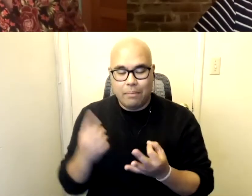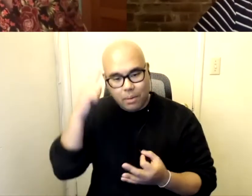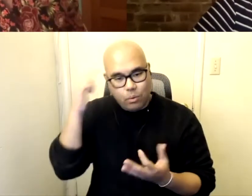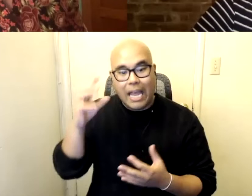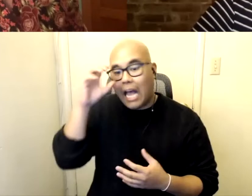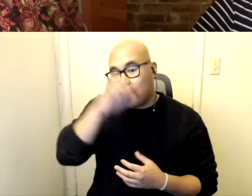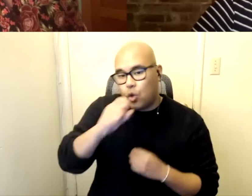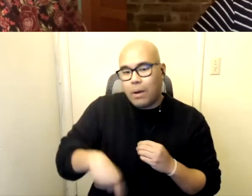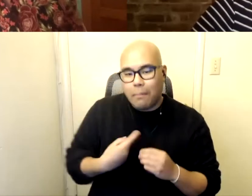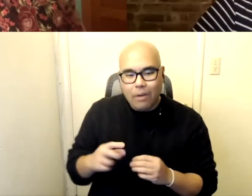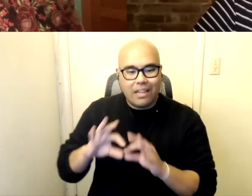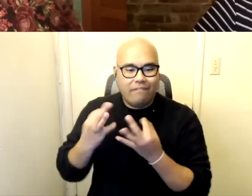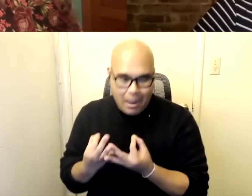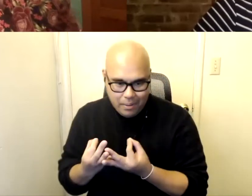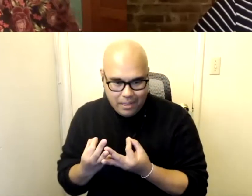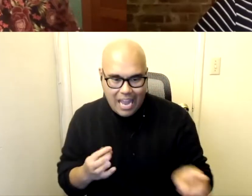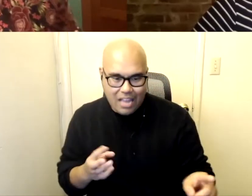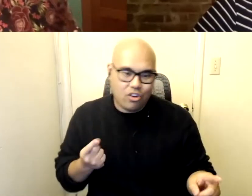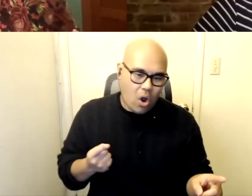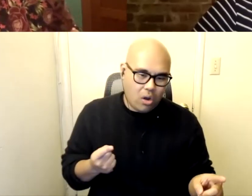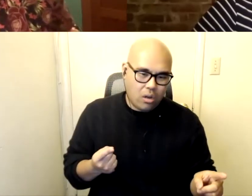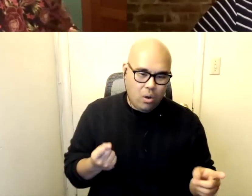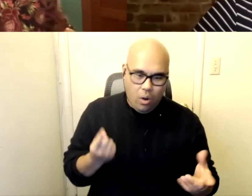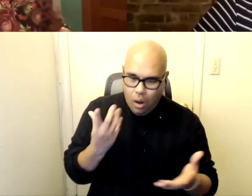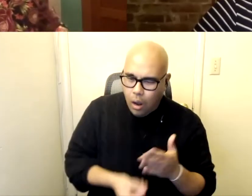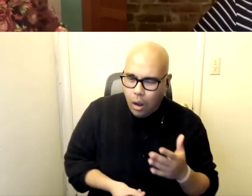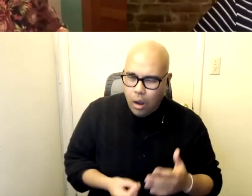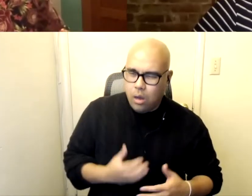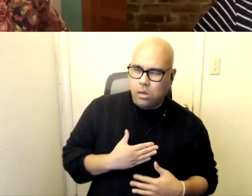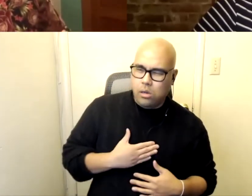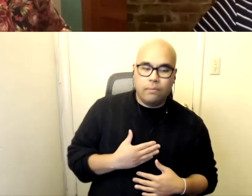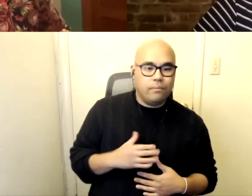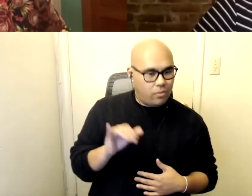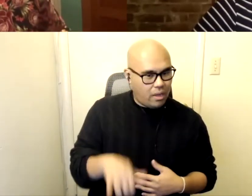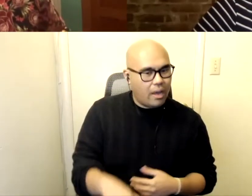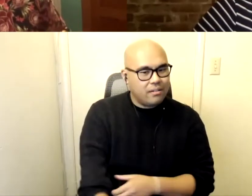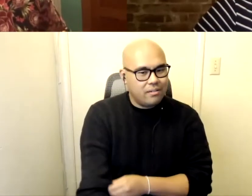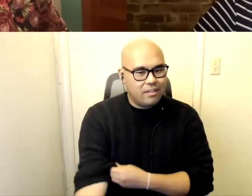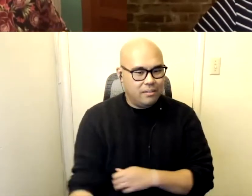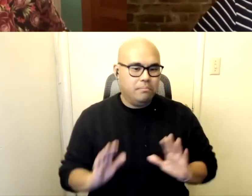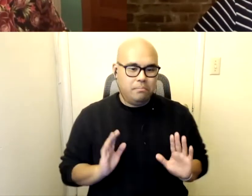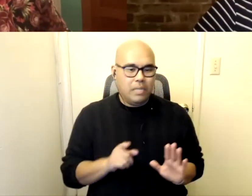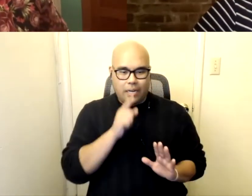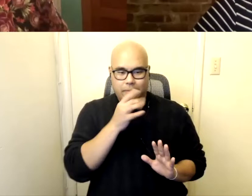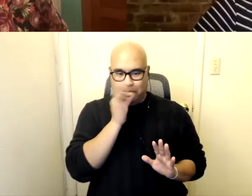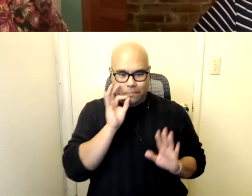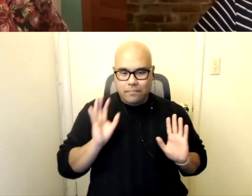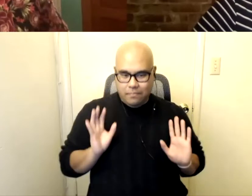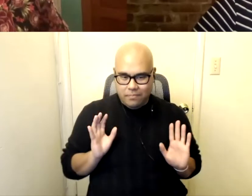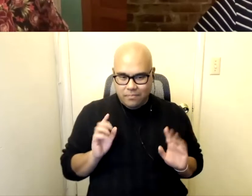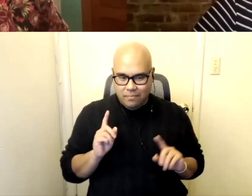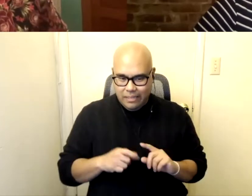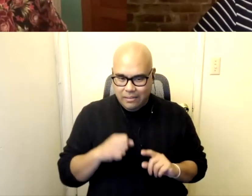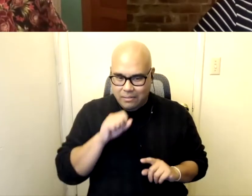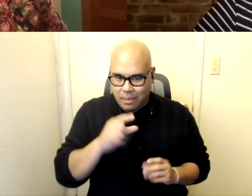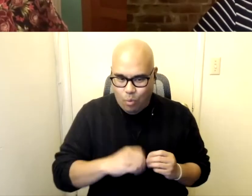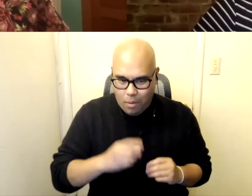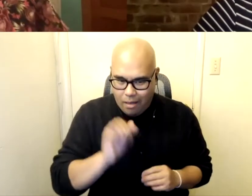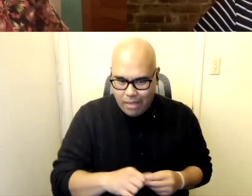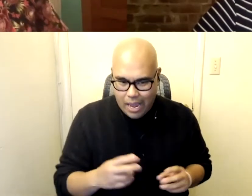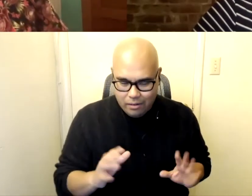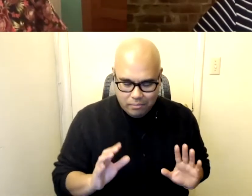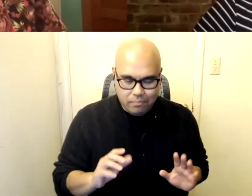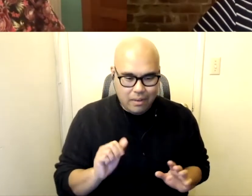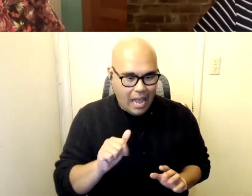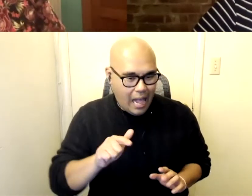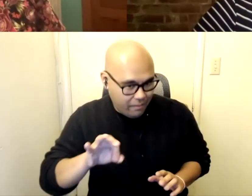Um, so I think that's about all I can give away at that about Elf. But I mean, I